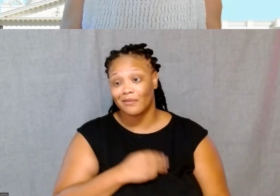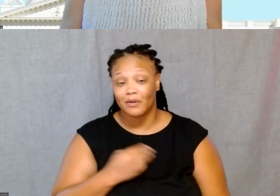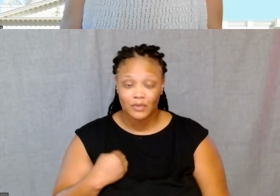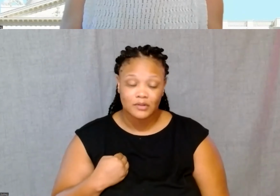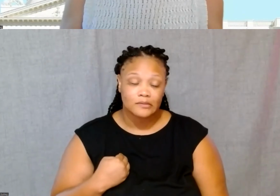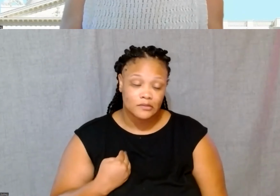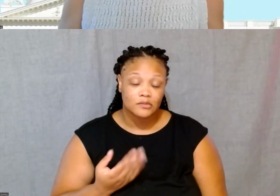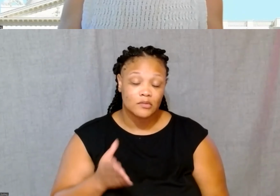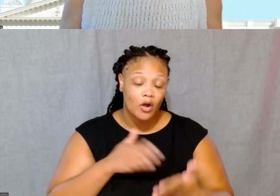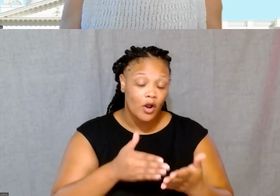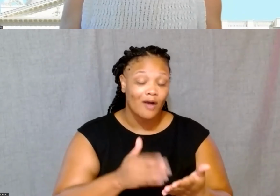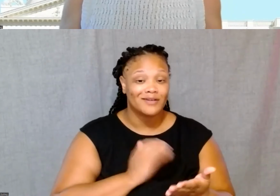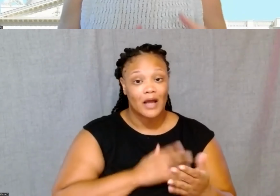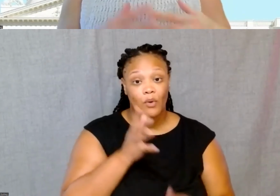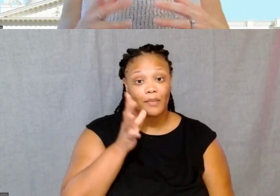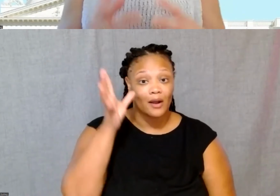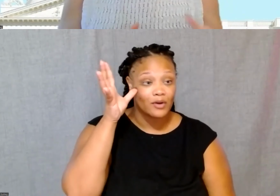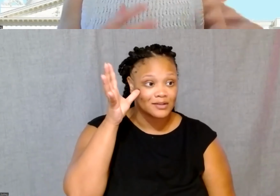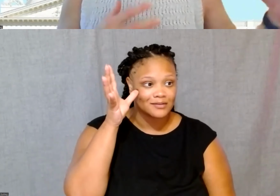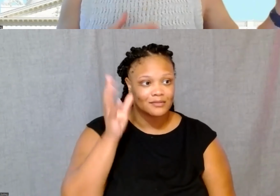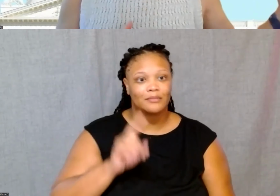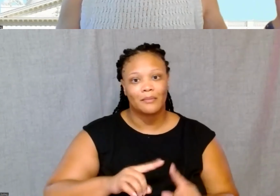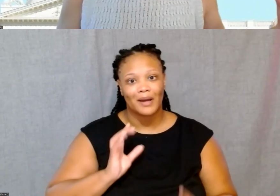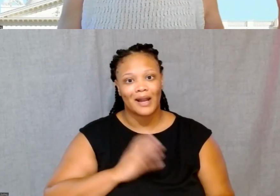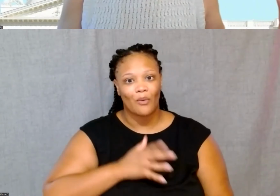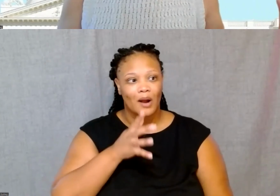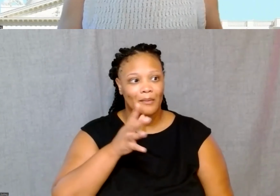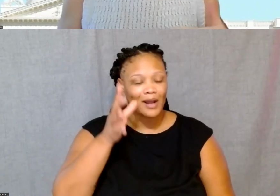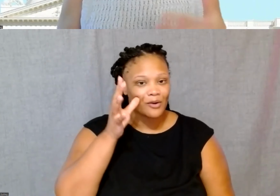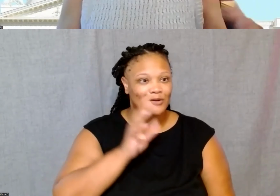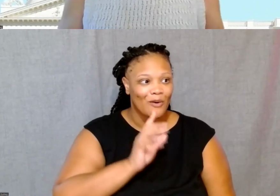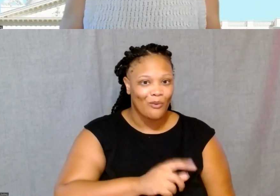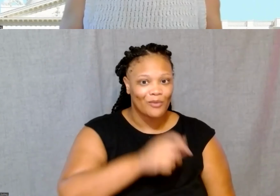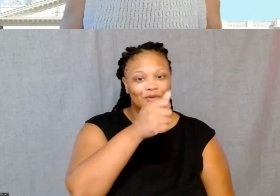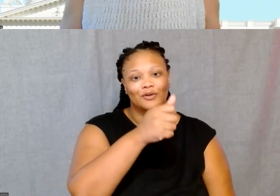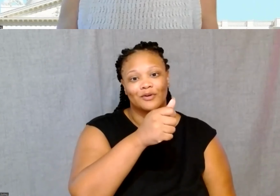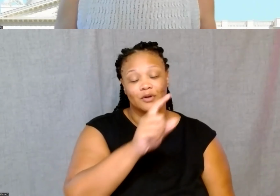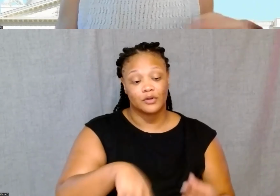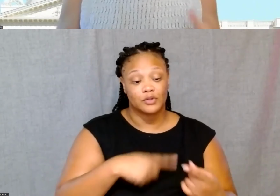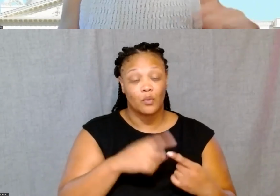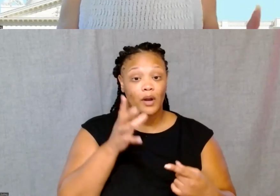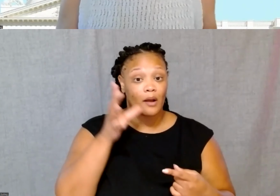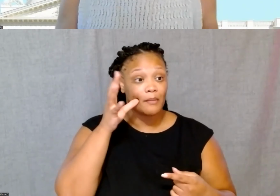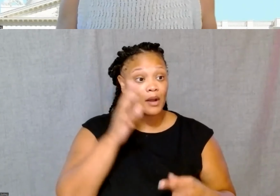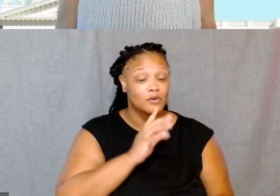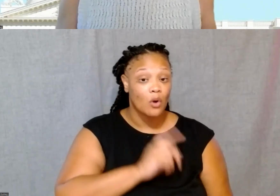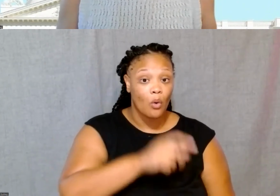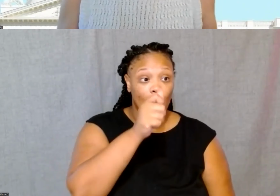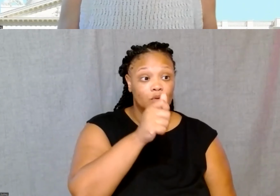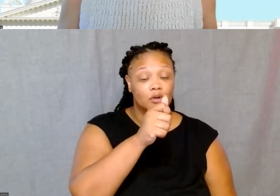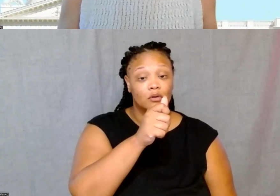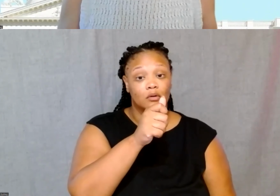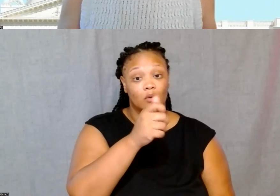parents are aging. And as our parents age and either pass on or go